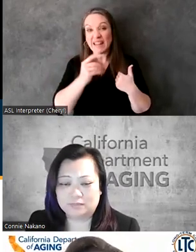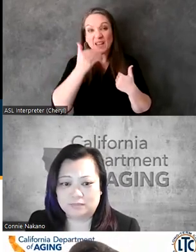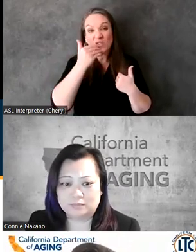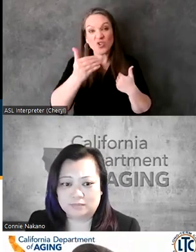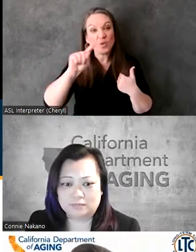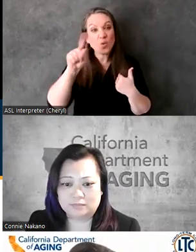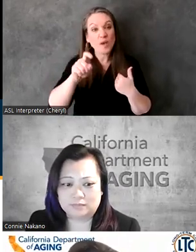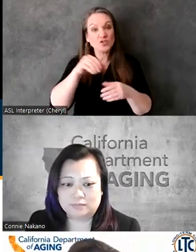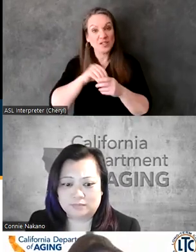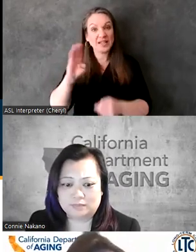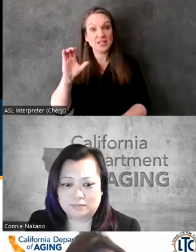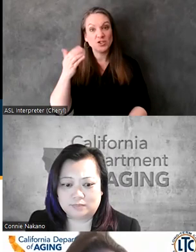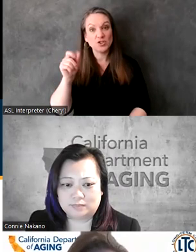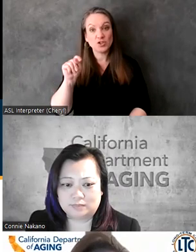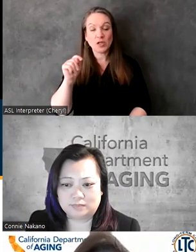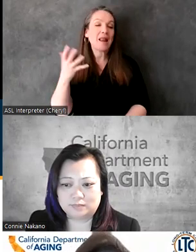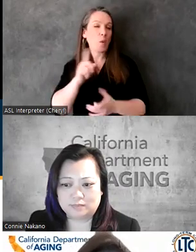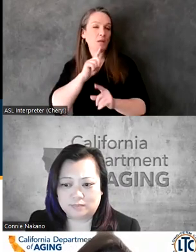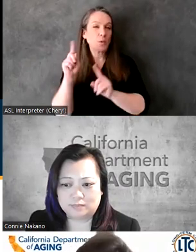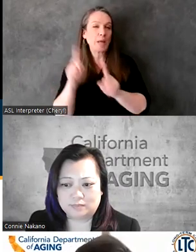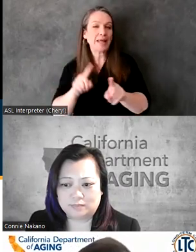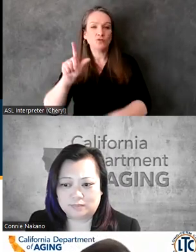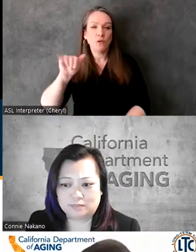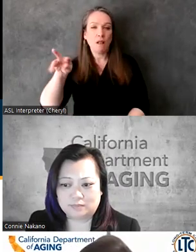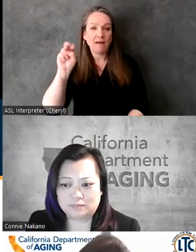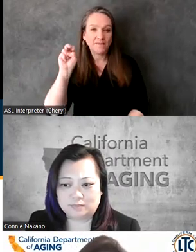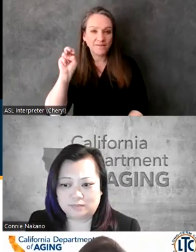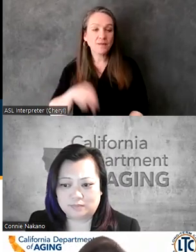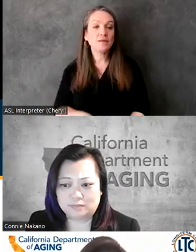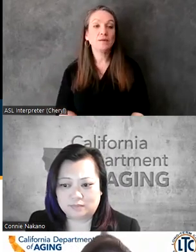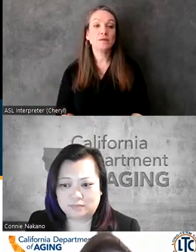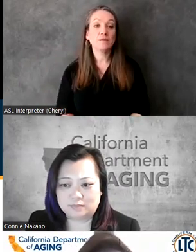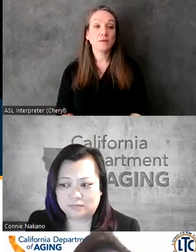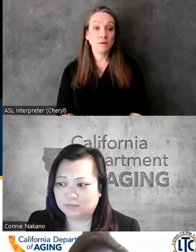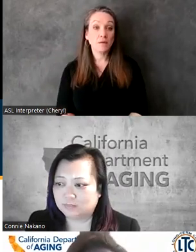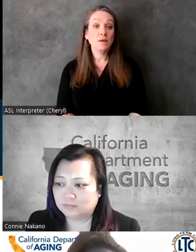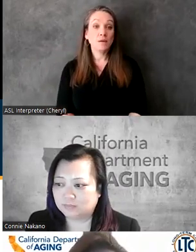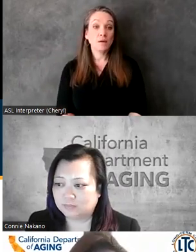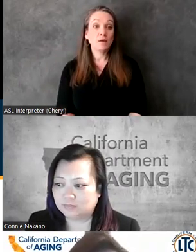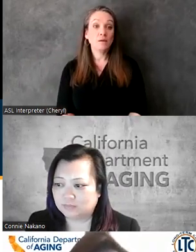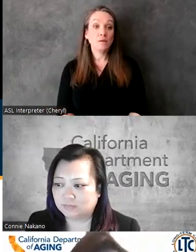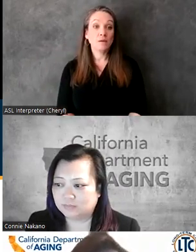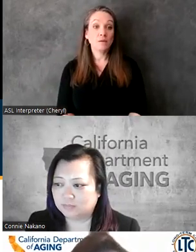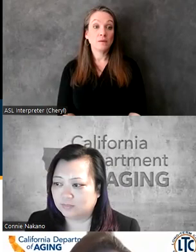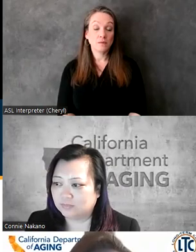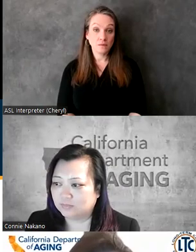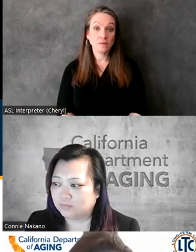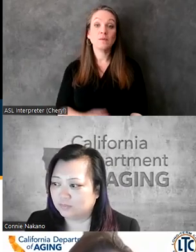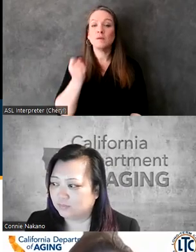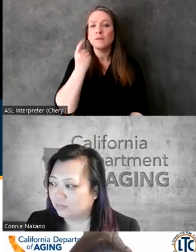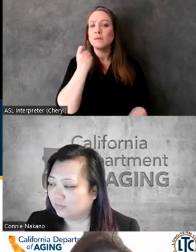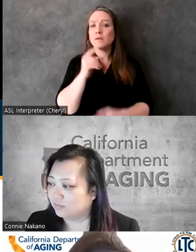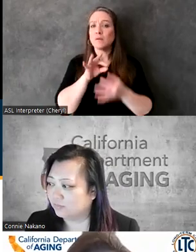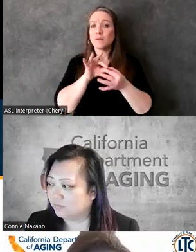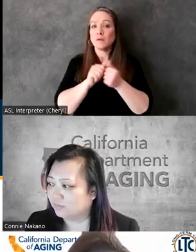want to address live, but in terms of the coordination, we